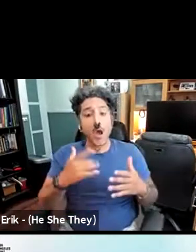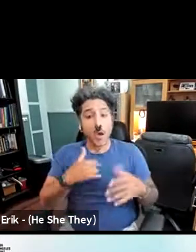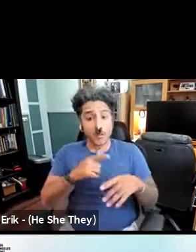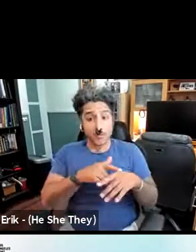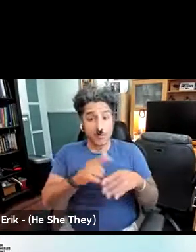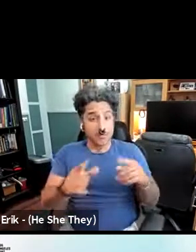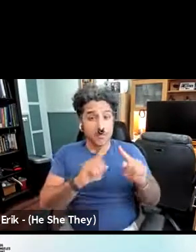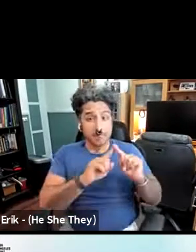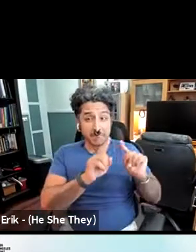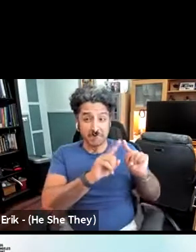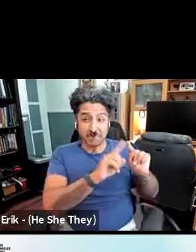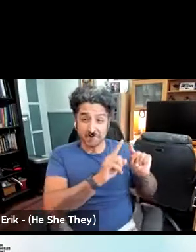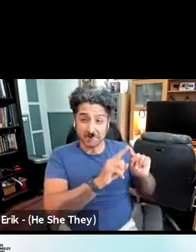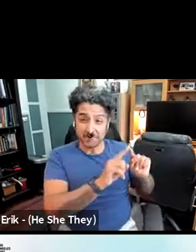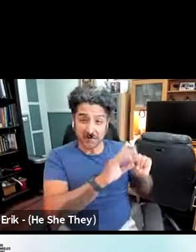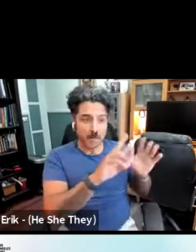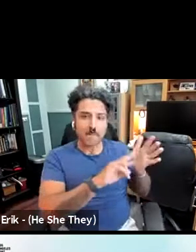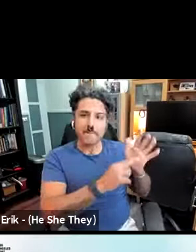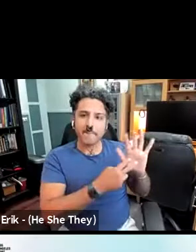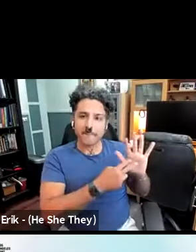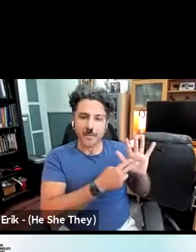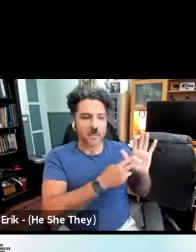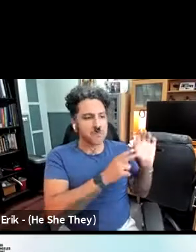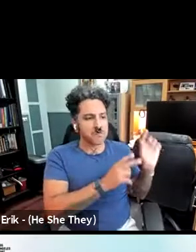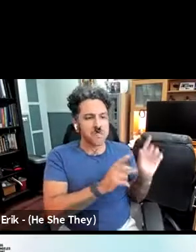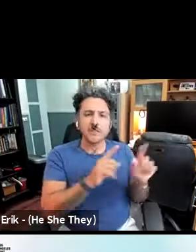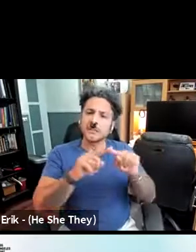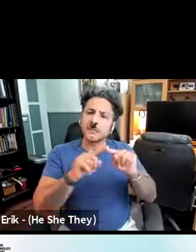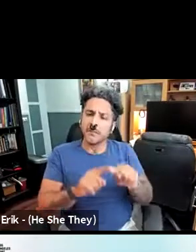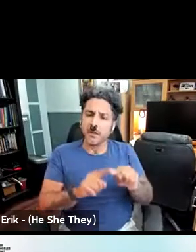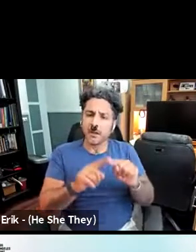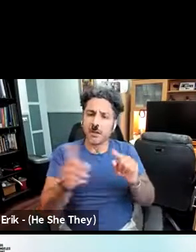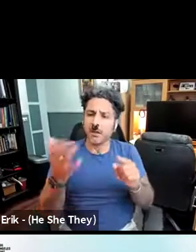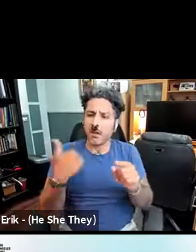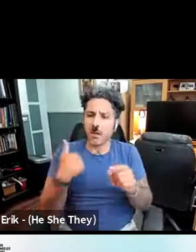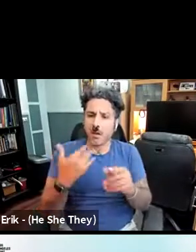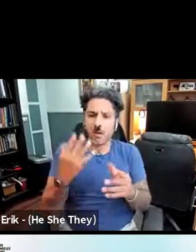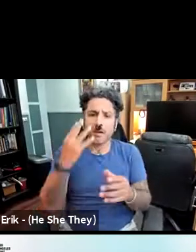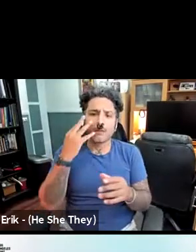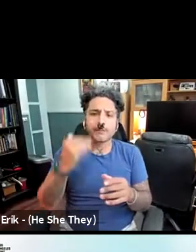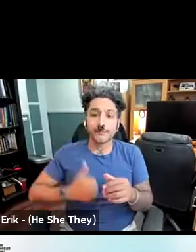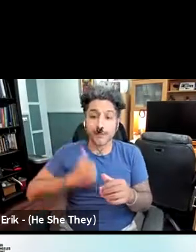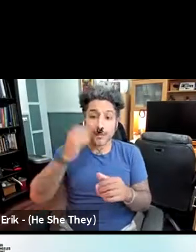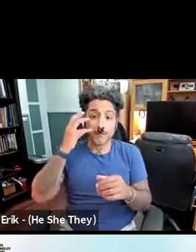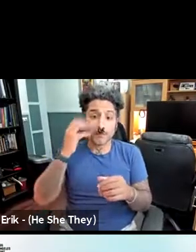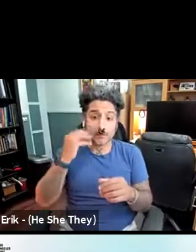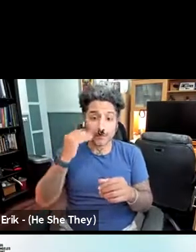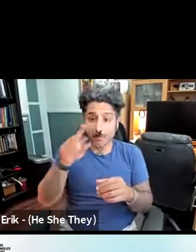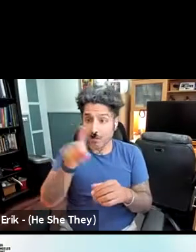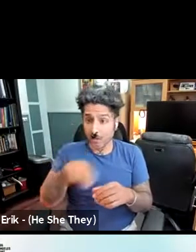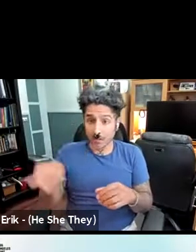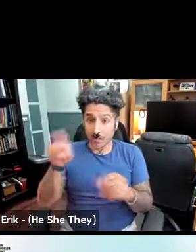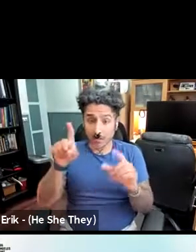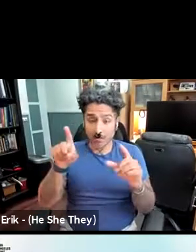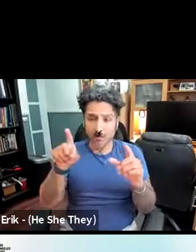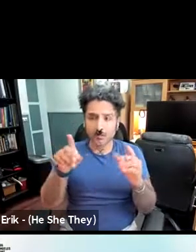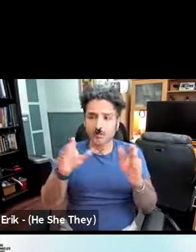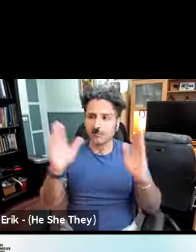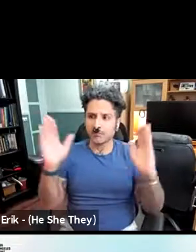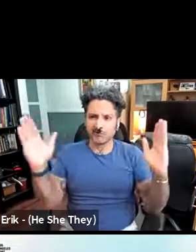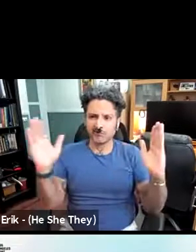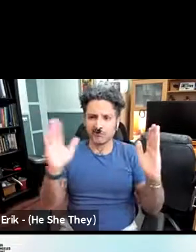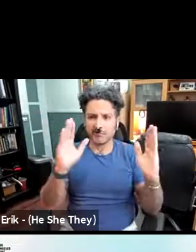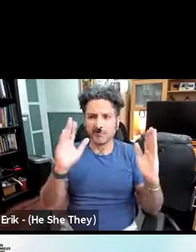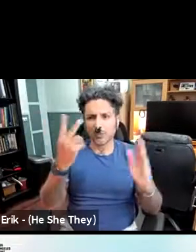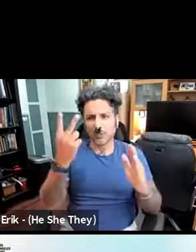at different age brackets, if you will, dependent on life experience. And I think that looking in this binary, the